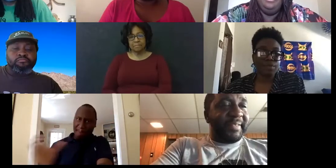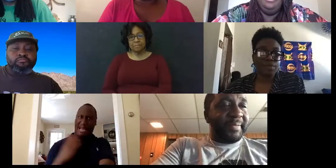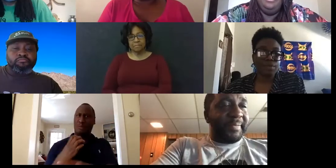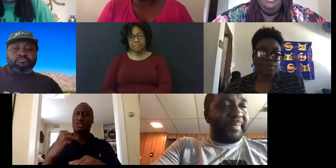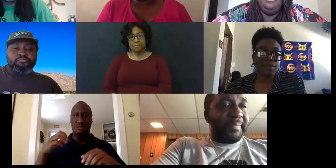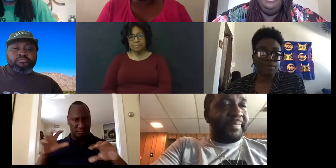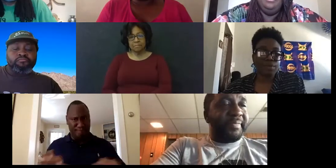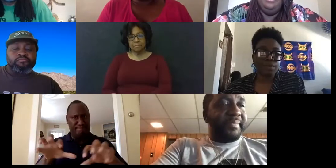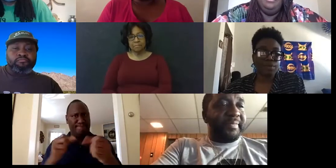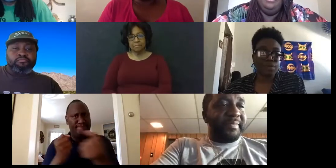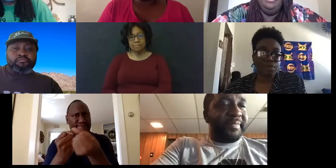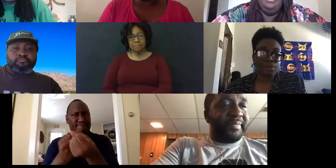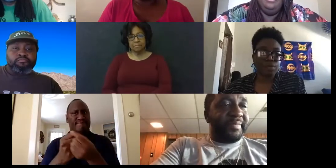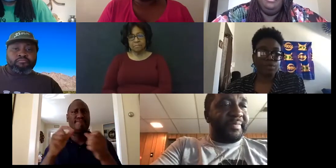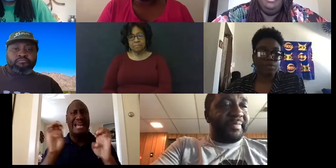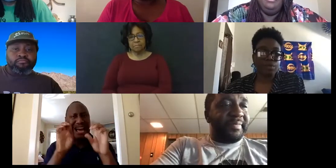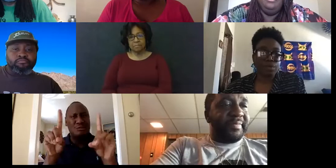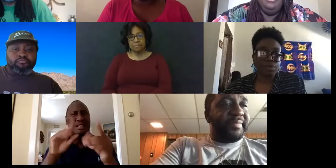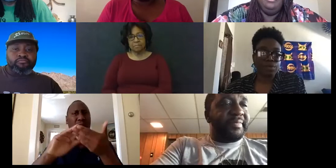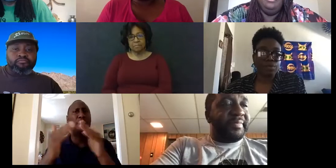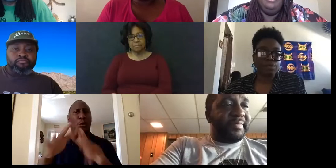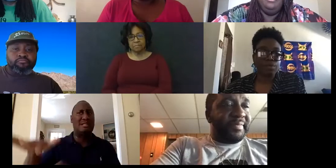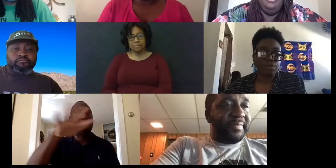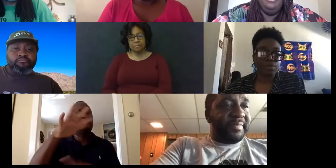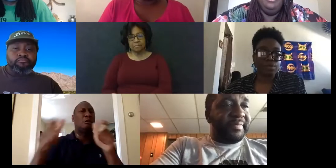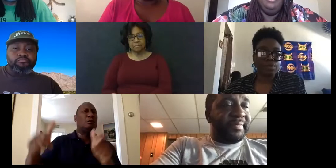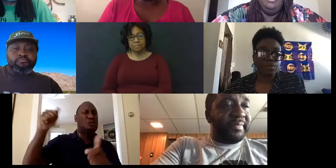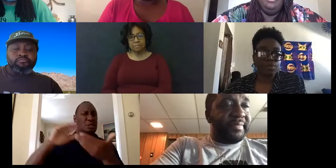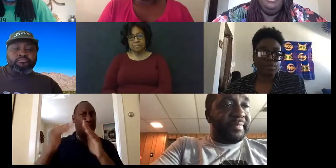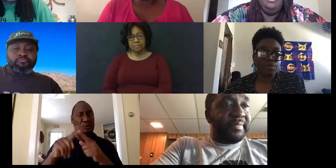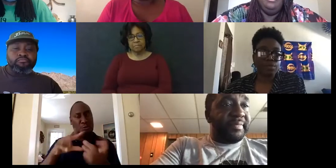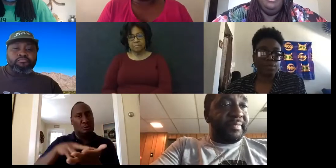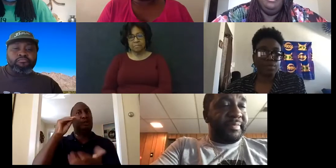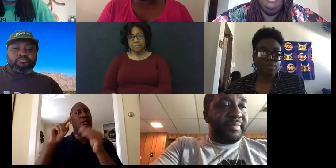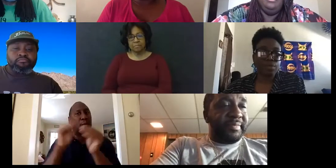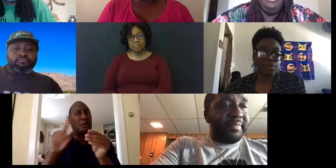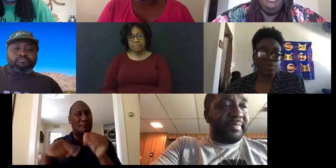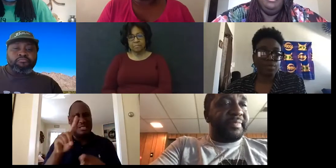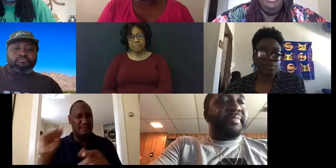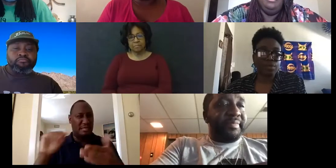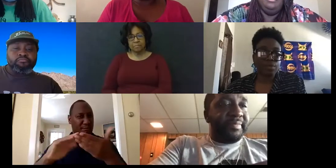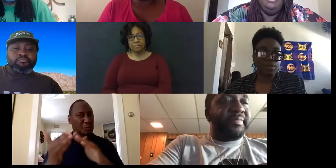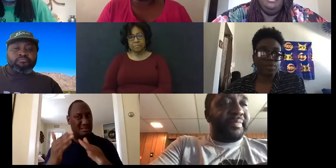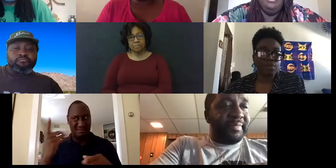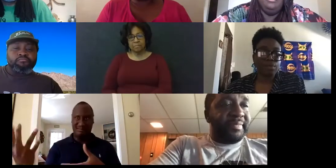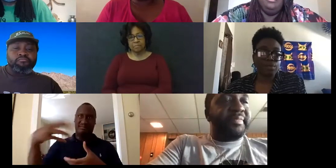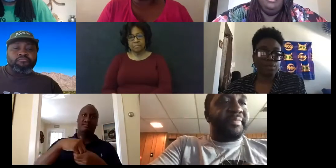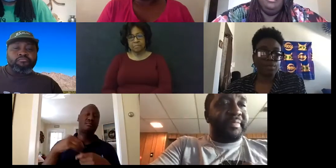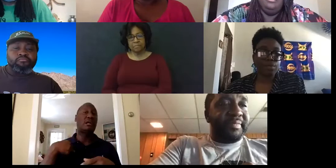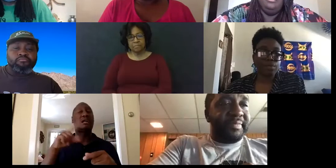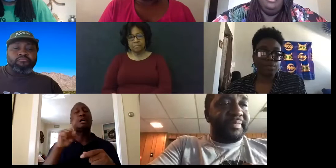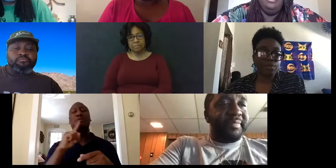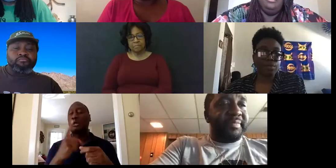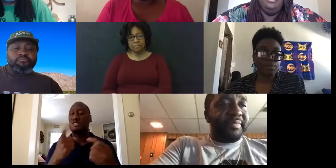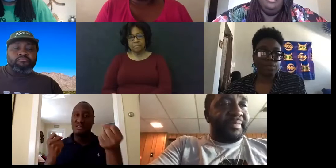disabled people within the deaf community and to actually advocate and educate the other communities to learn more about